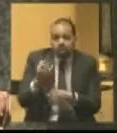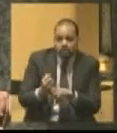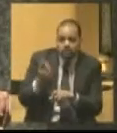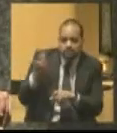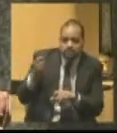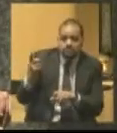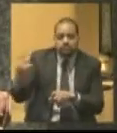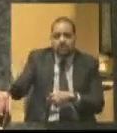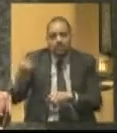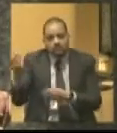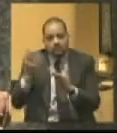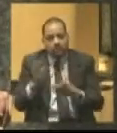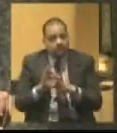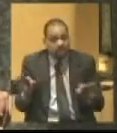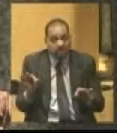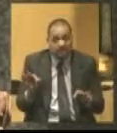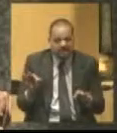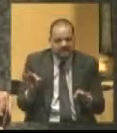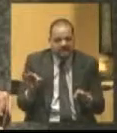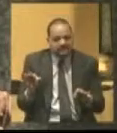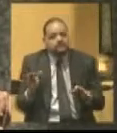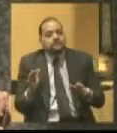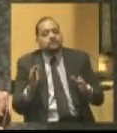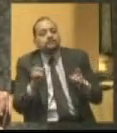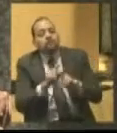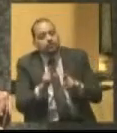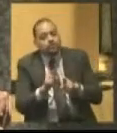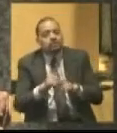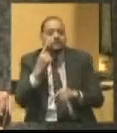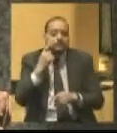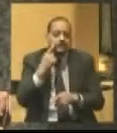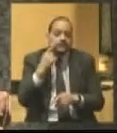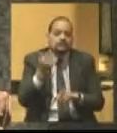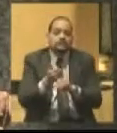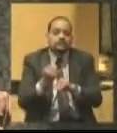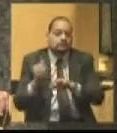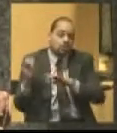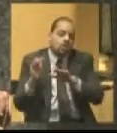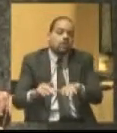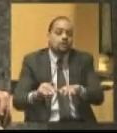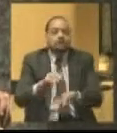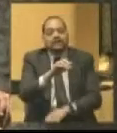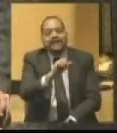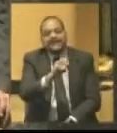were 10,000 freed people with him on his march from Atlanta to Savannah, but in 1860, there